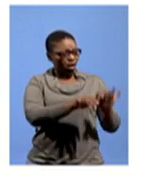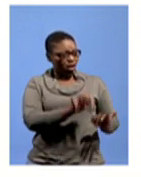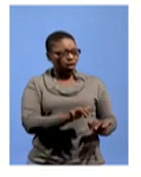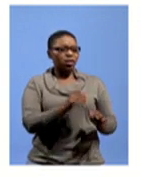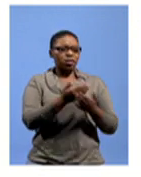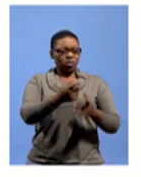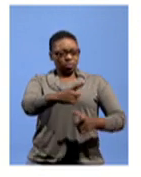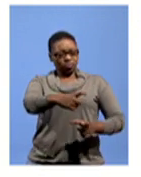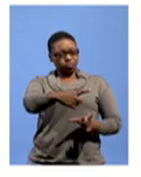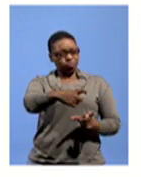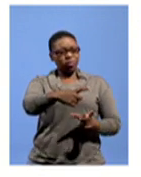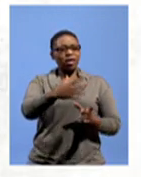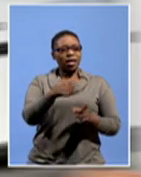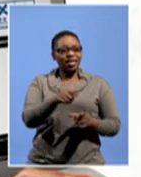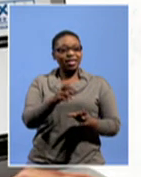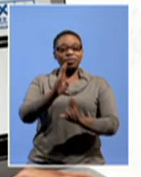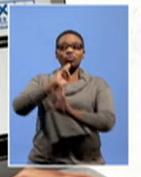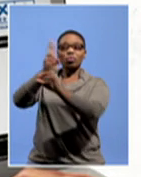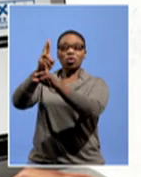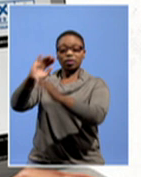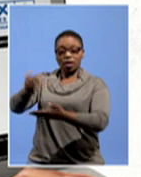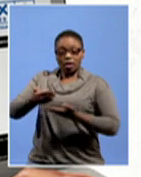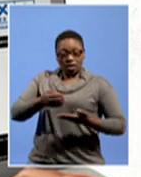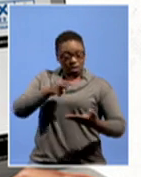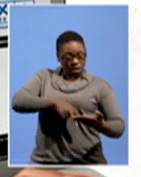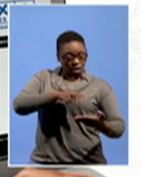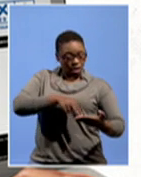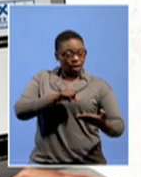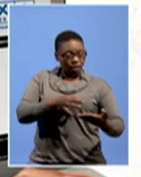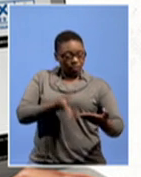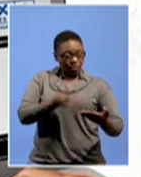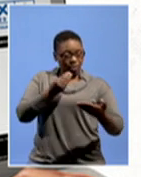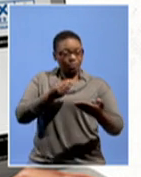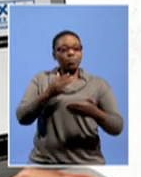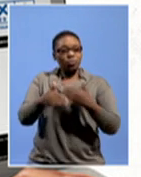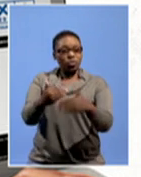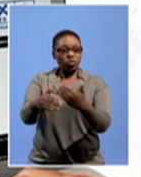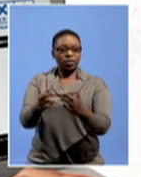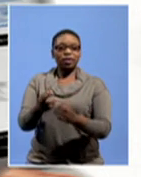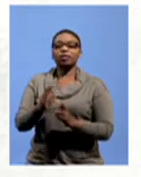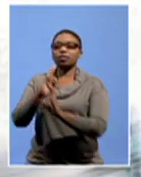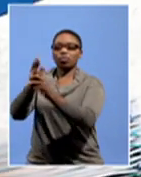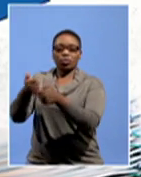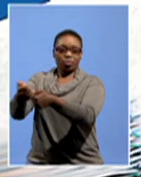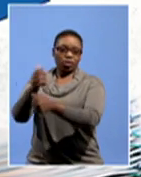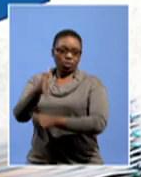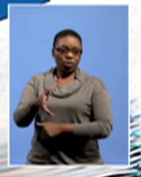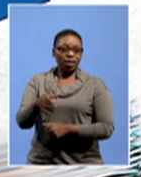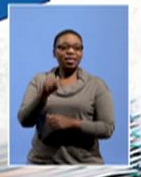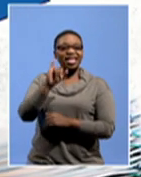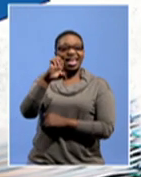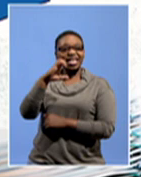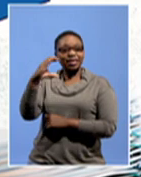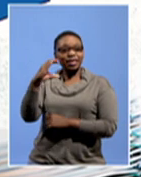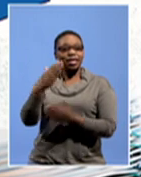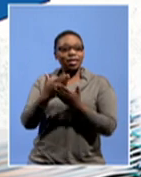screenshot. Your report will be reviewed and you'll get an update as your report goes through the review process. The IEC's Directorate for